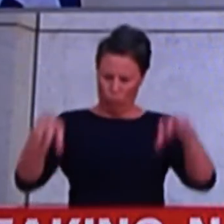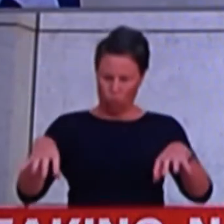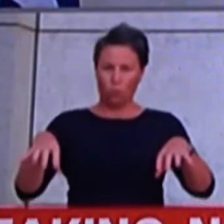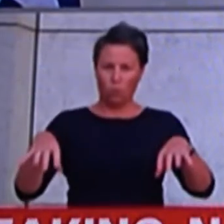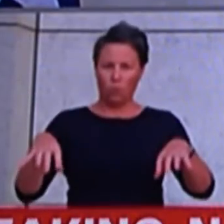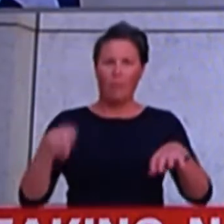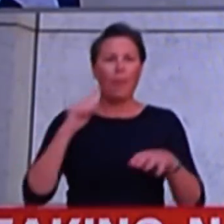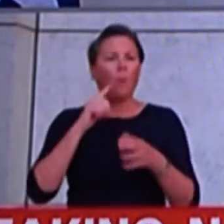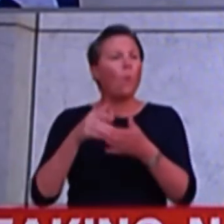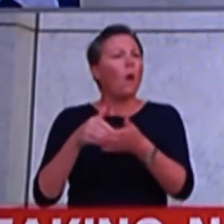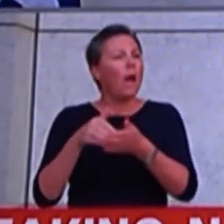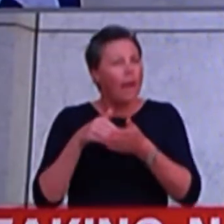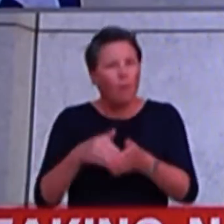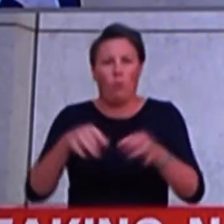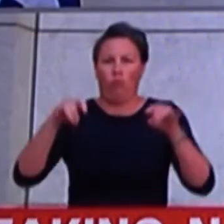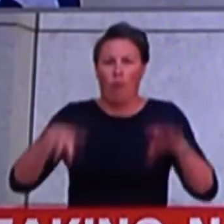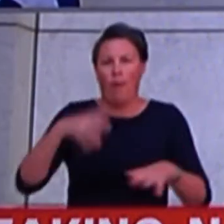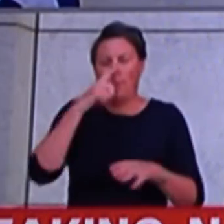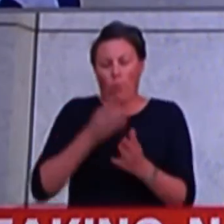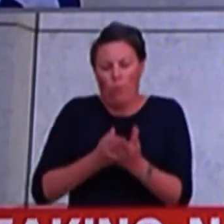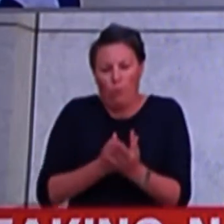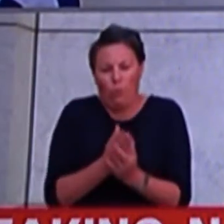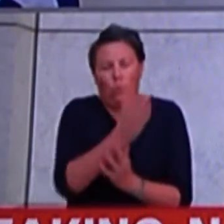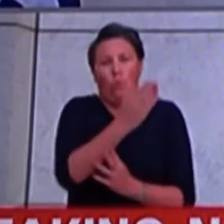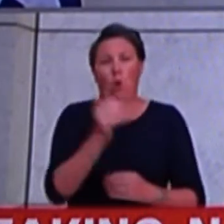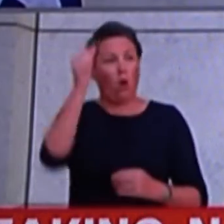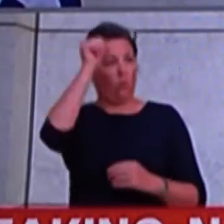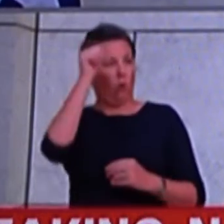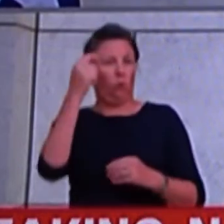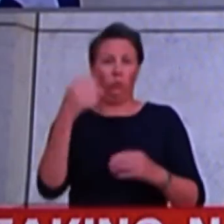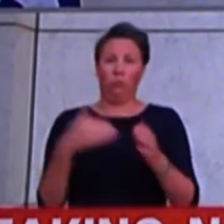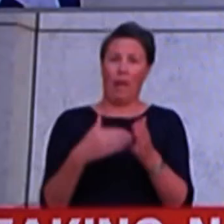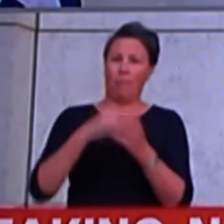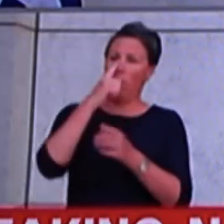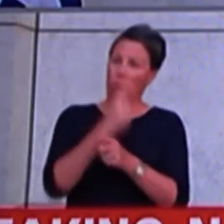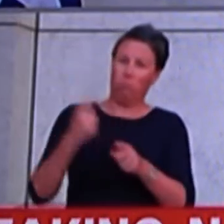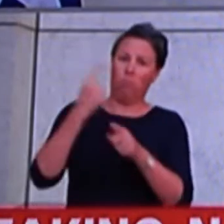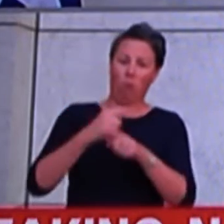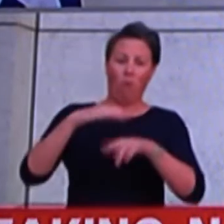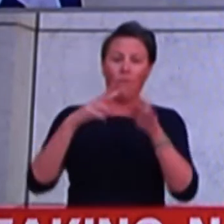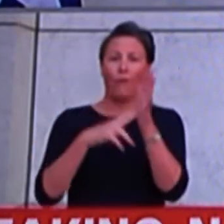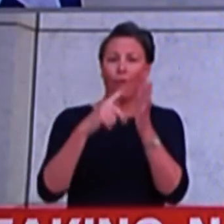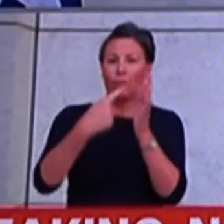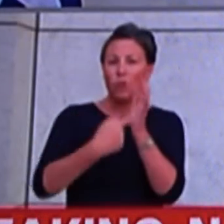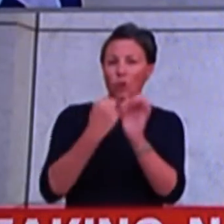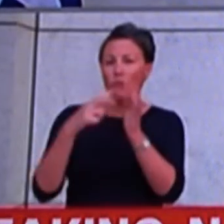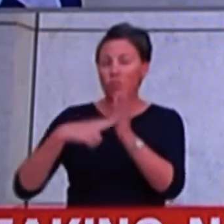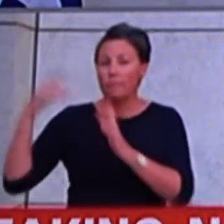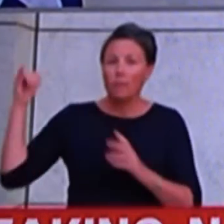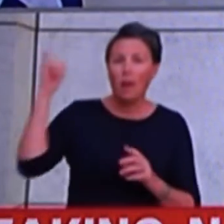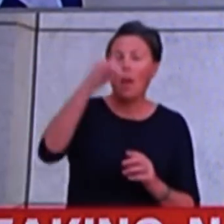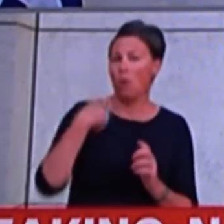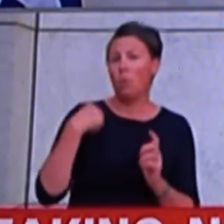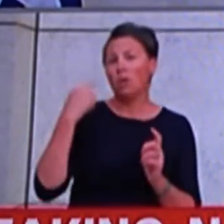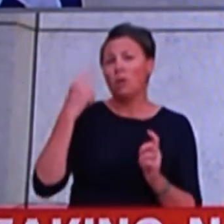to help us all get through together. I mean, Virgin is very topical today for very understandable reasons, and we're obviously concerned for those